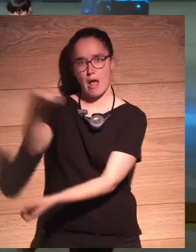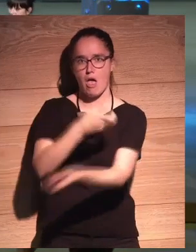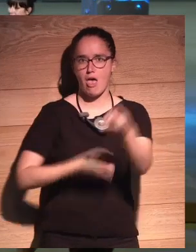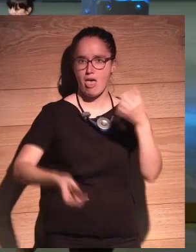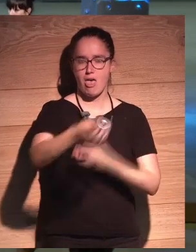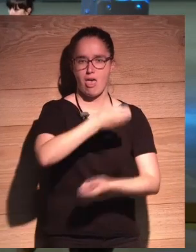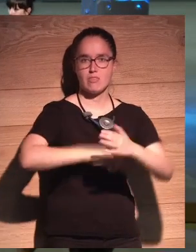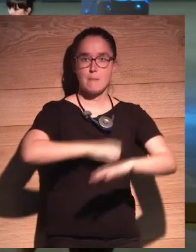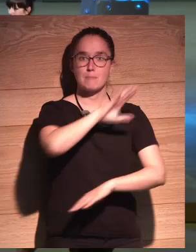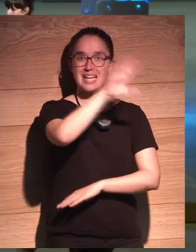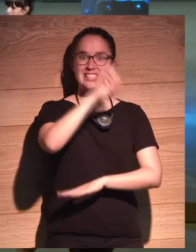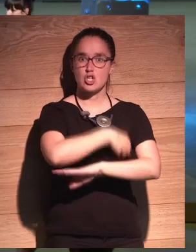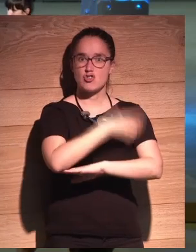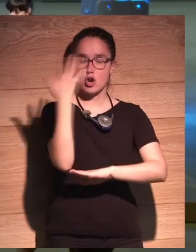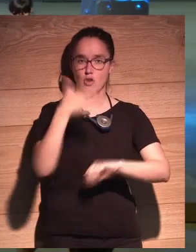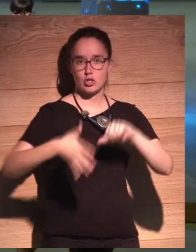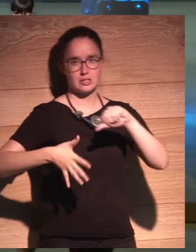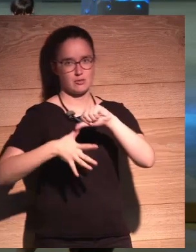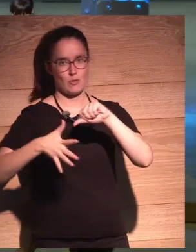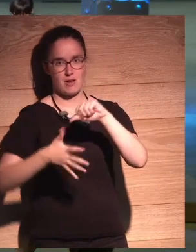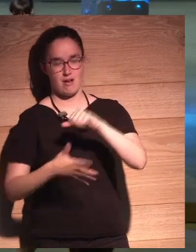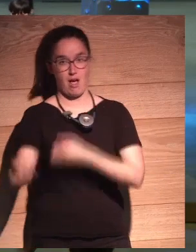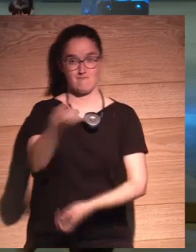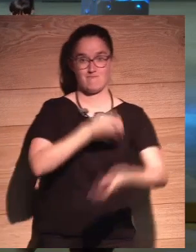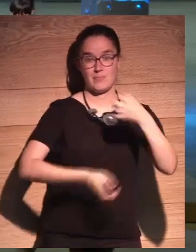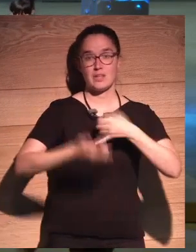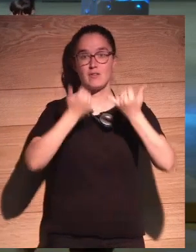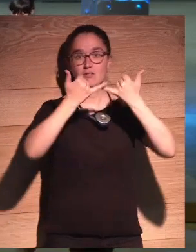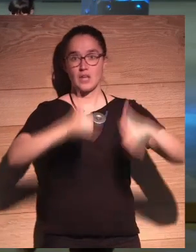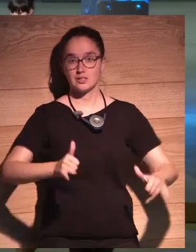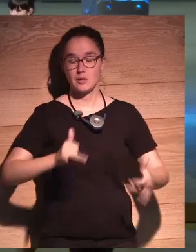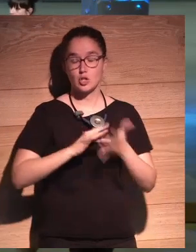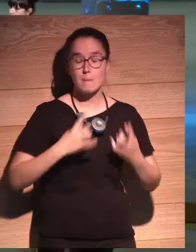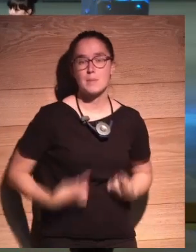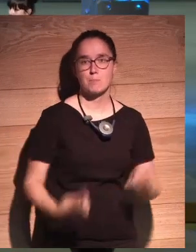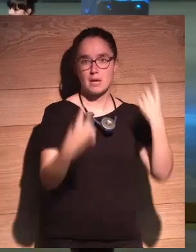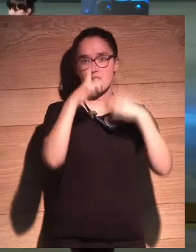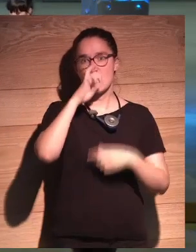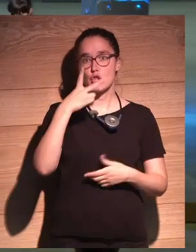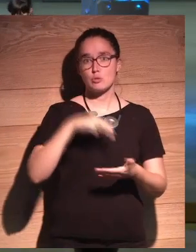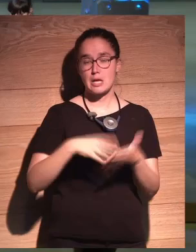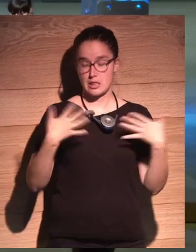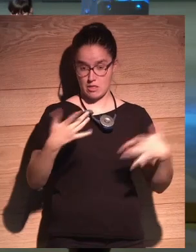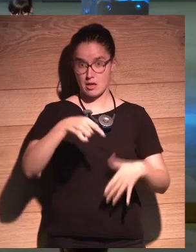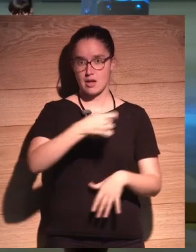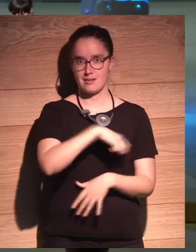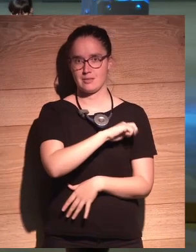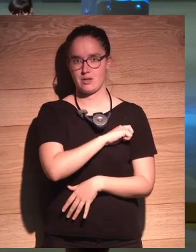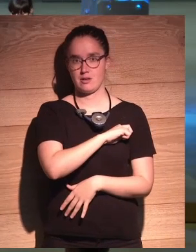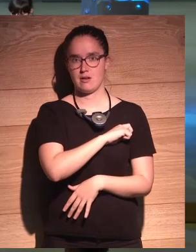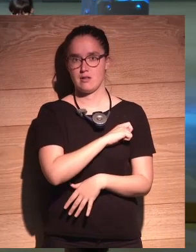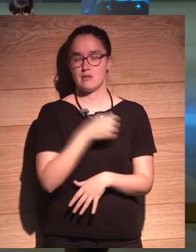in Spain and in Latin America. And it's also a cultural exchange platform between Nordic countries and